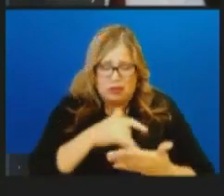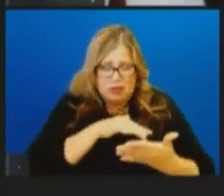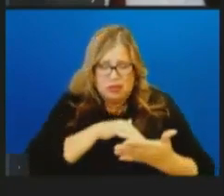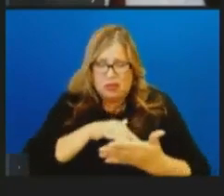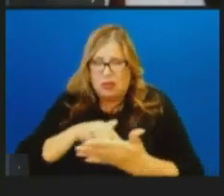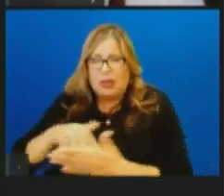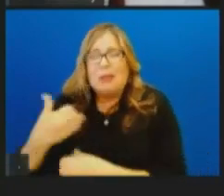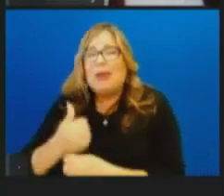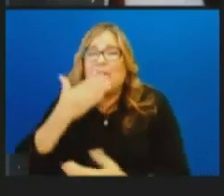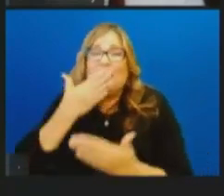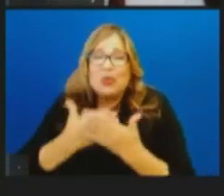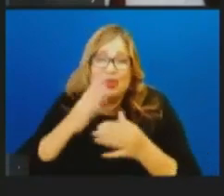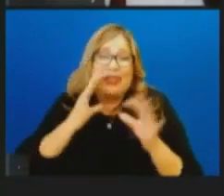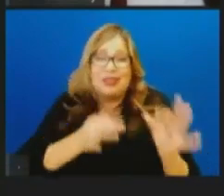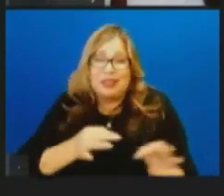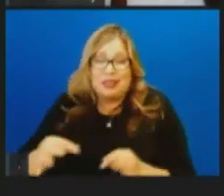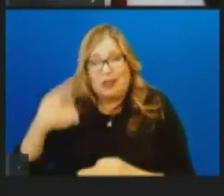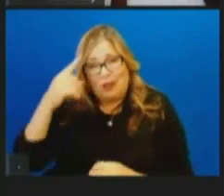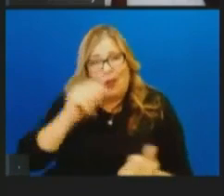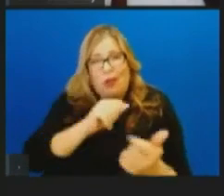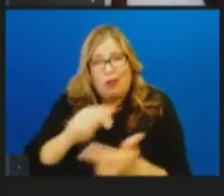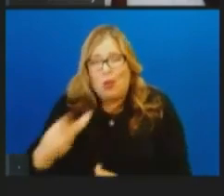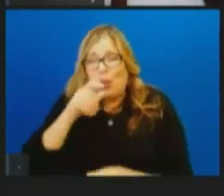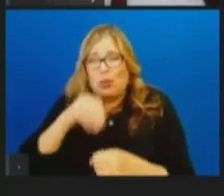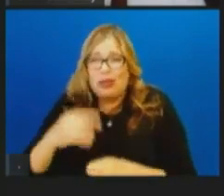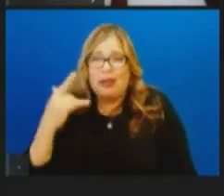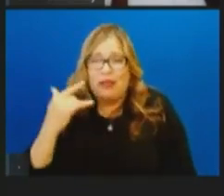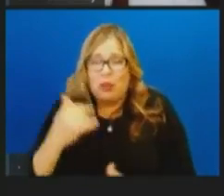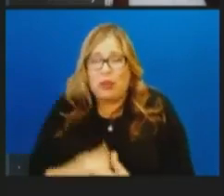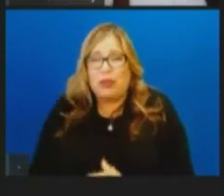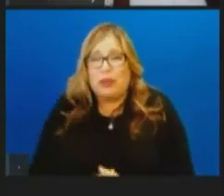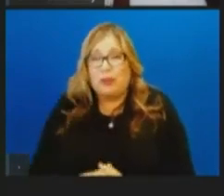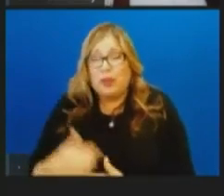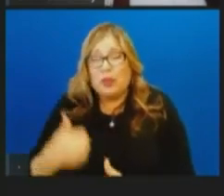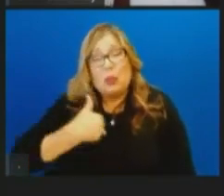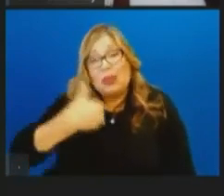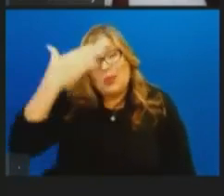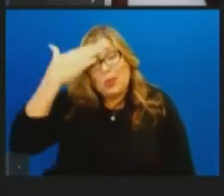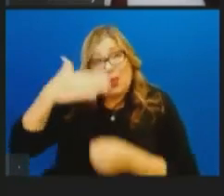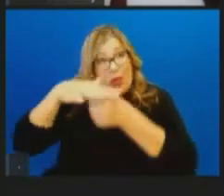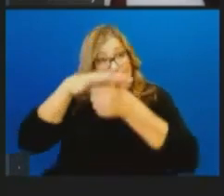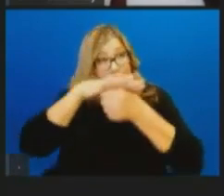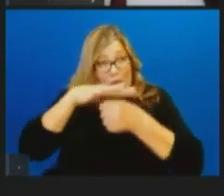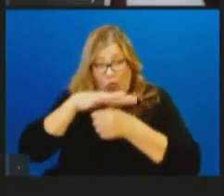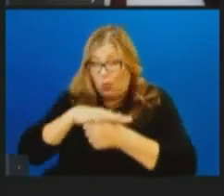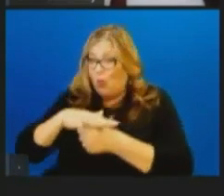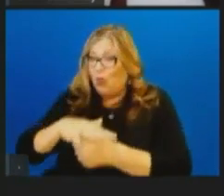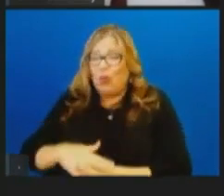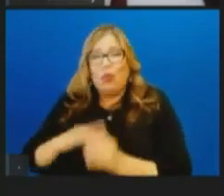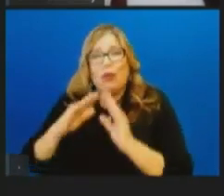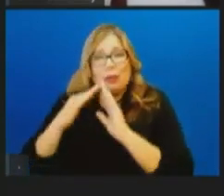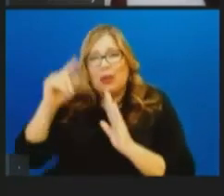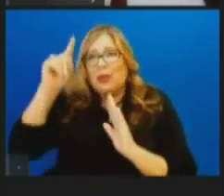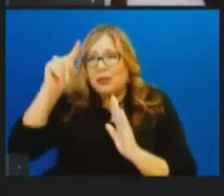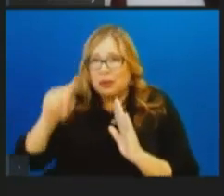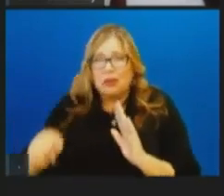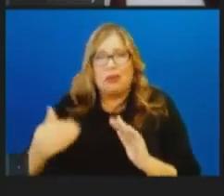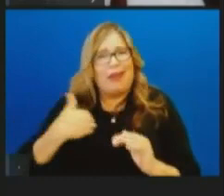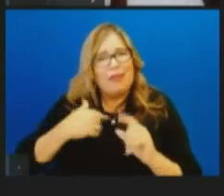We also know that local communities are having these conversations today. And although the state